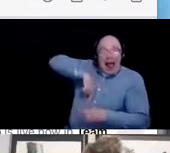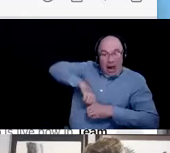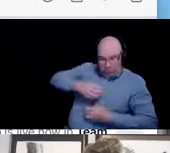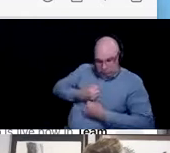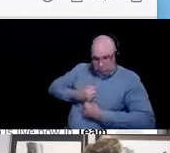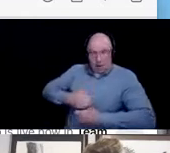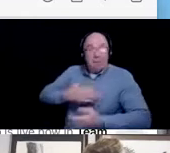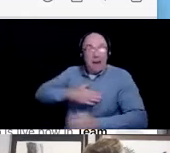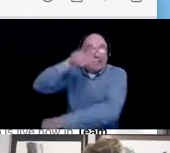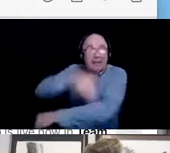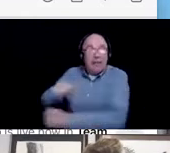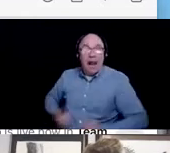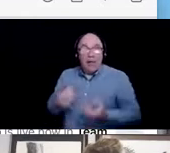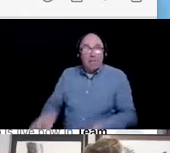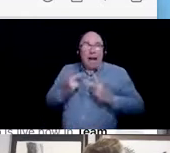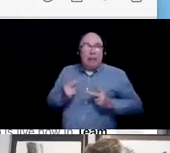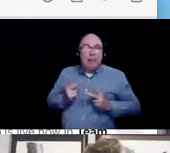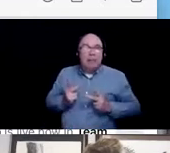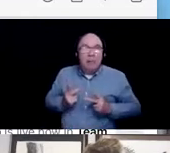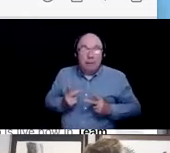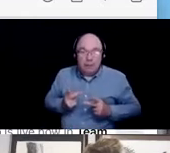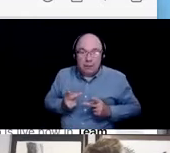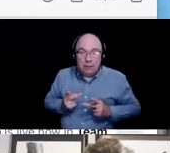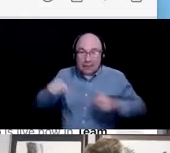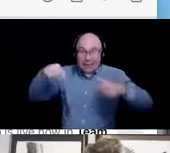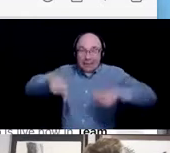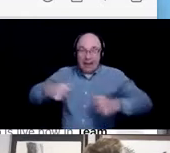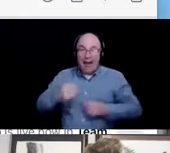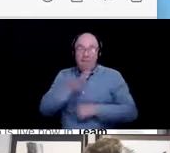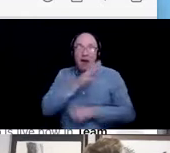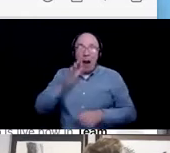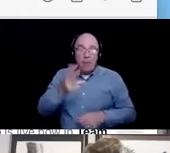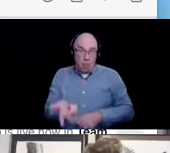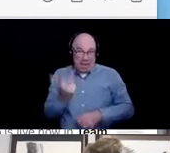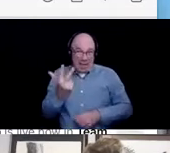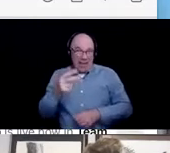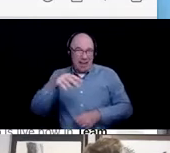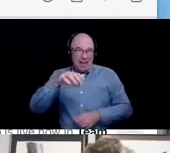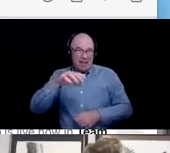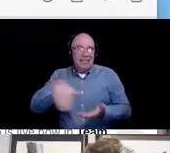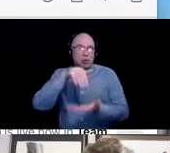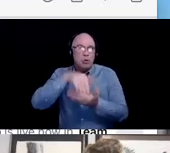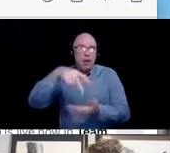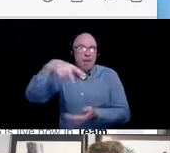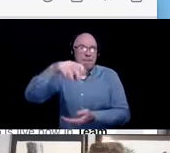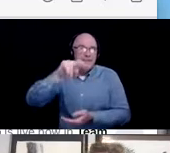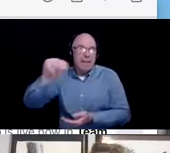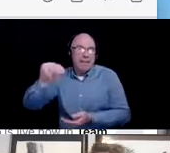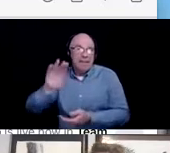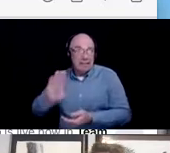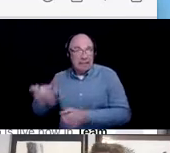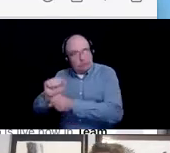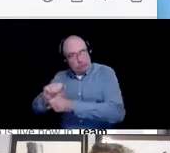their lives back. They're we farm here in central Pennsylvania, and those 2 sons are buying our farm and taking it over. That's hard